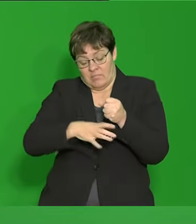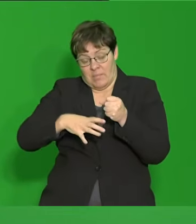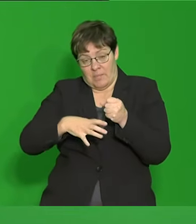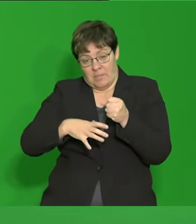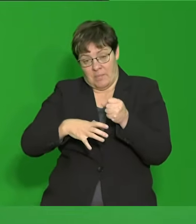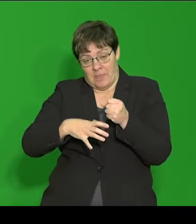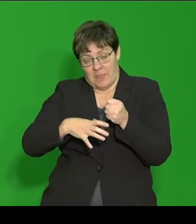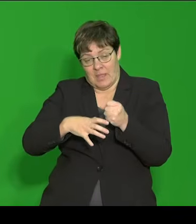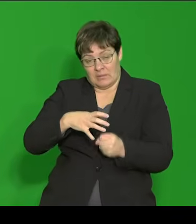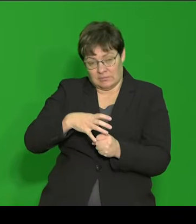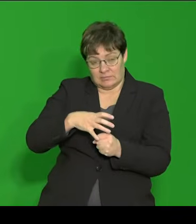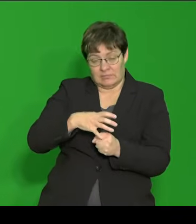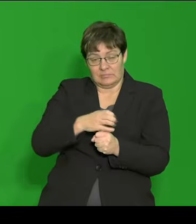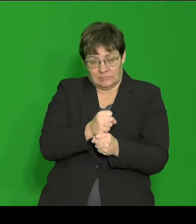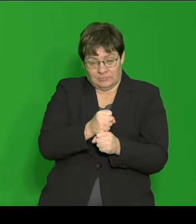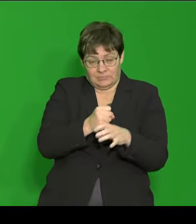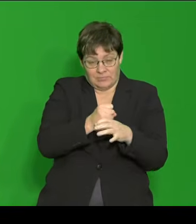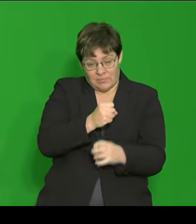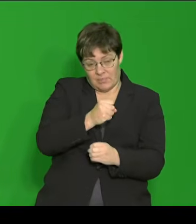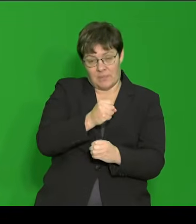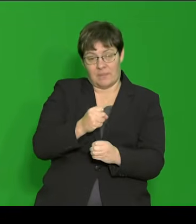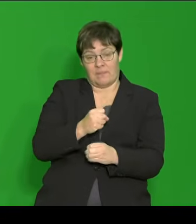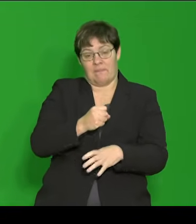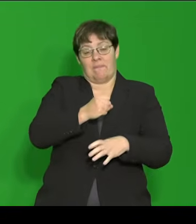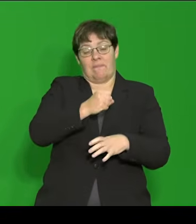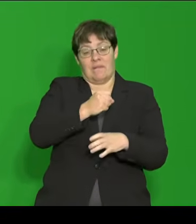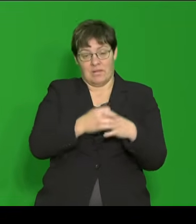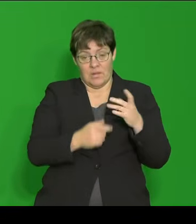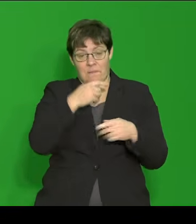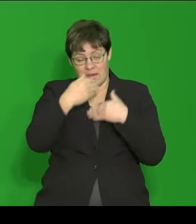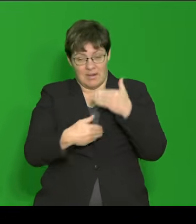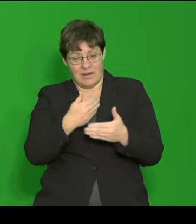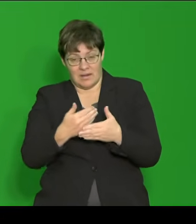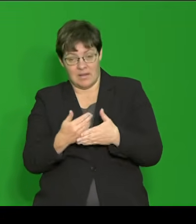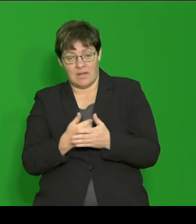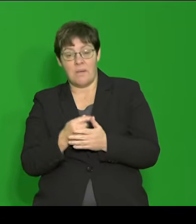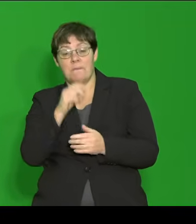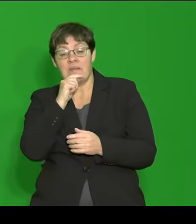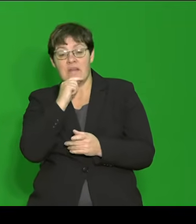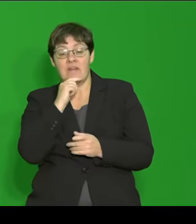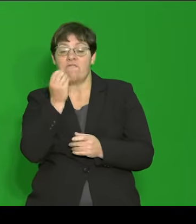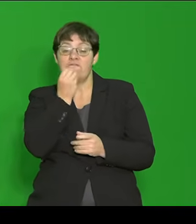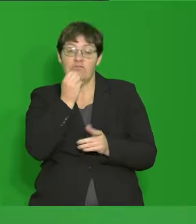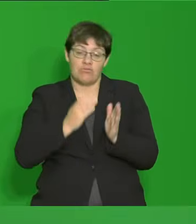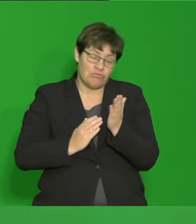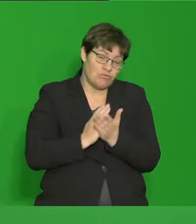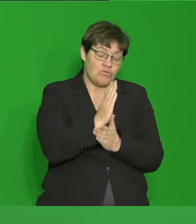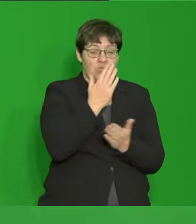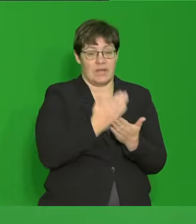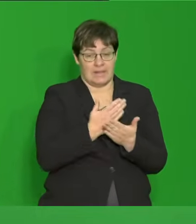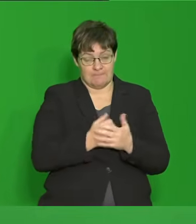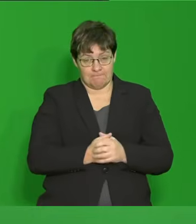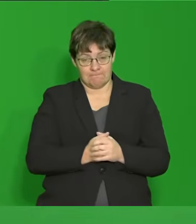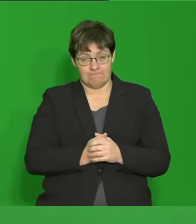And this movement of contraction and relaxation here allows for food to move